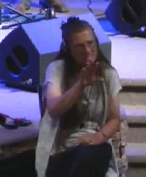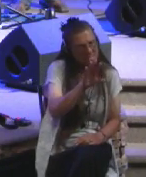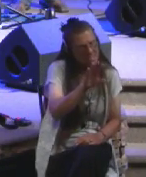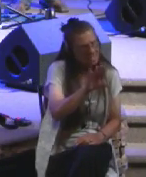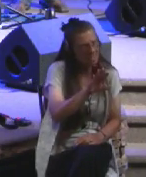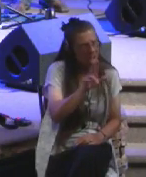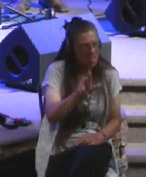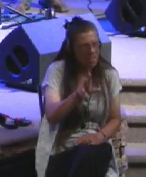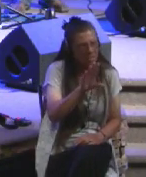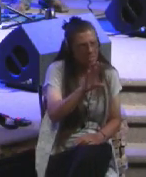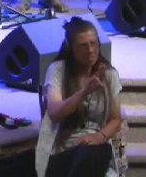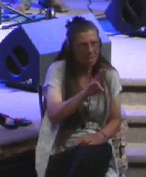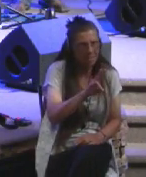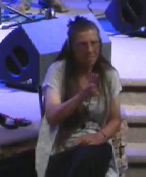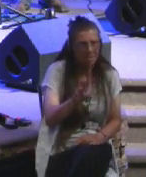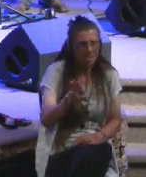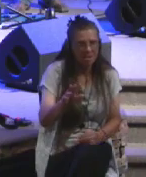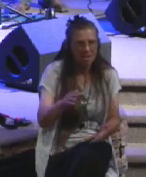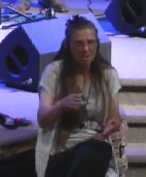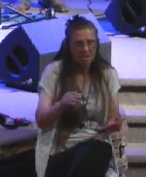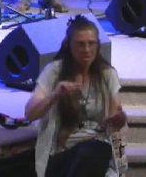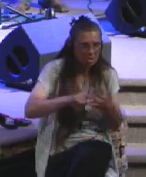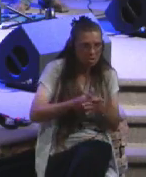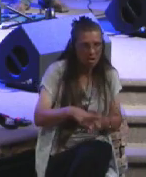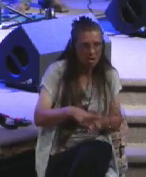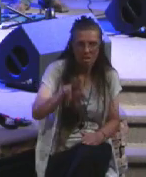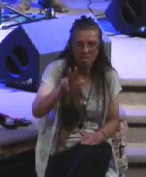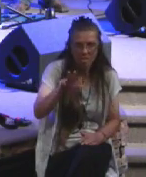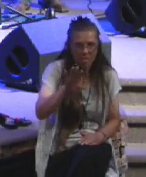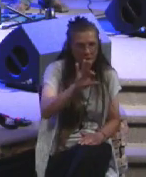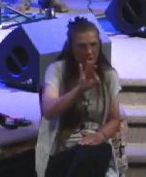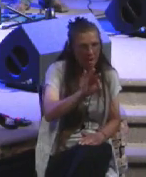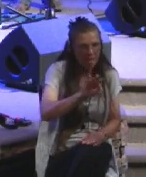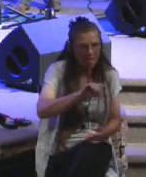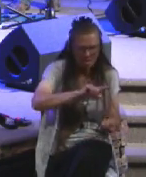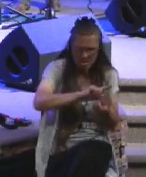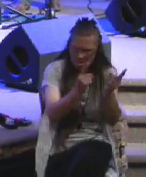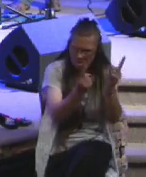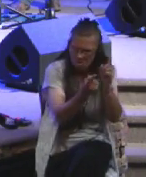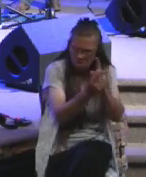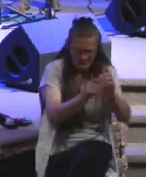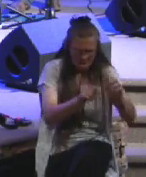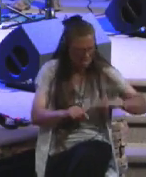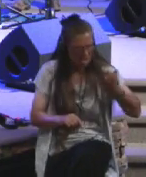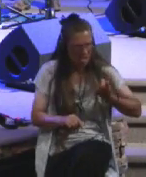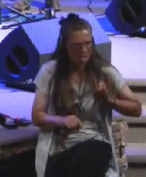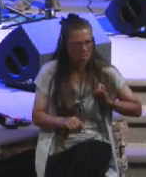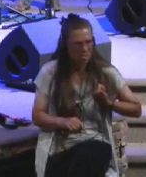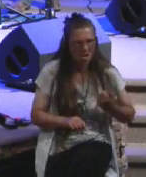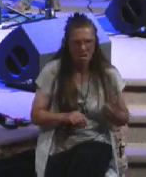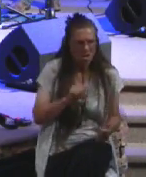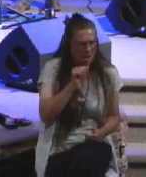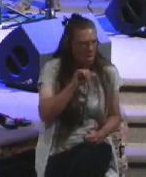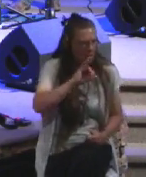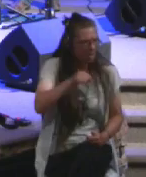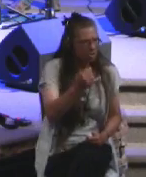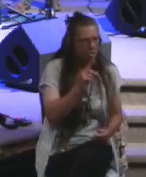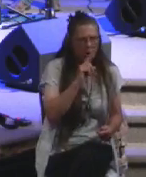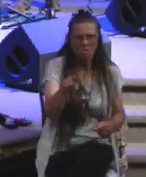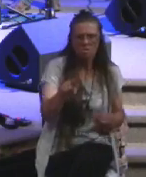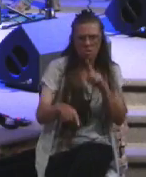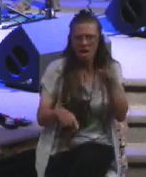see, following 38, starting in 39, there is a change in the attitude. And it's not that Judah went around starting to